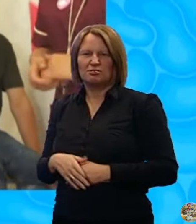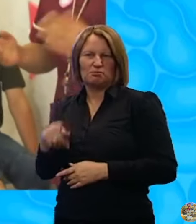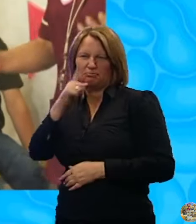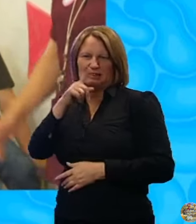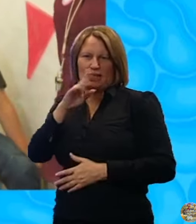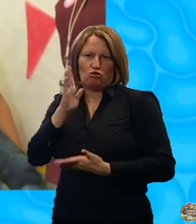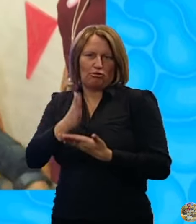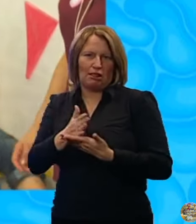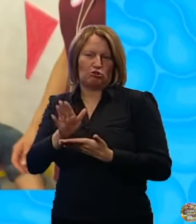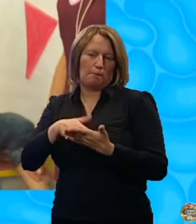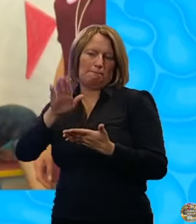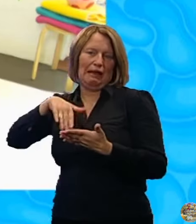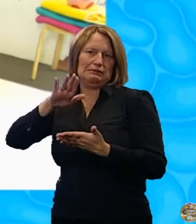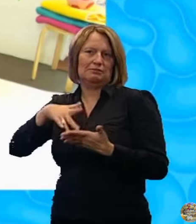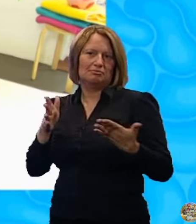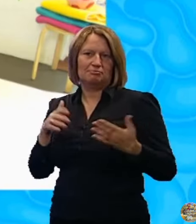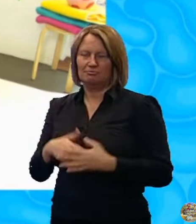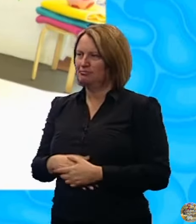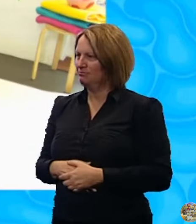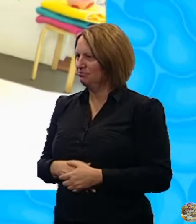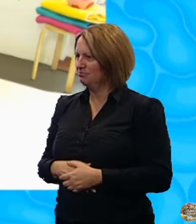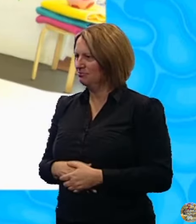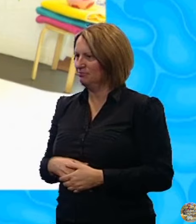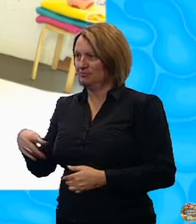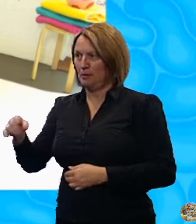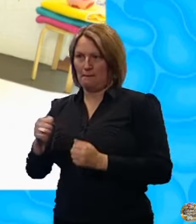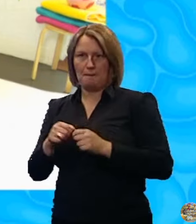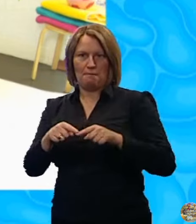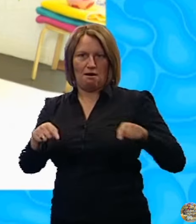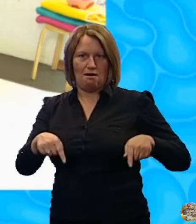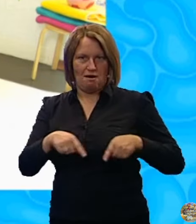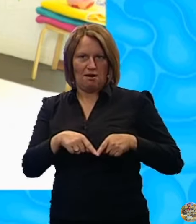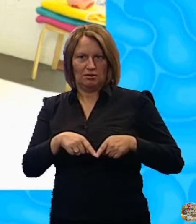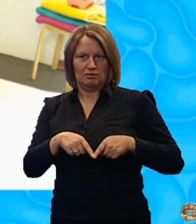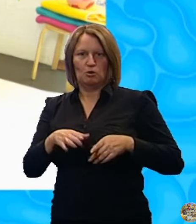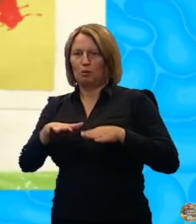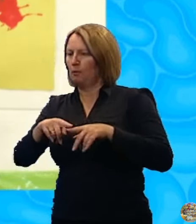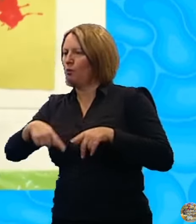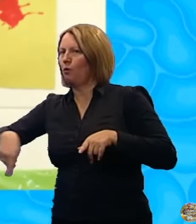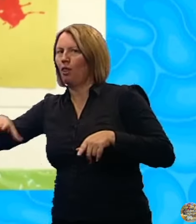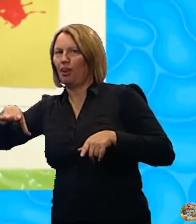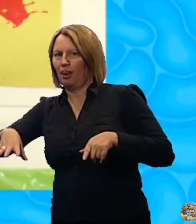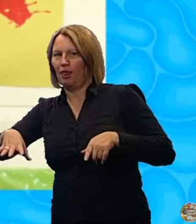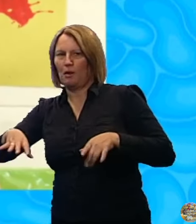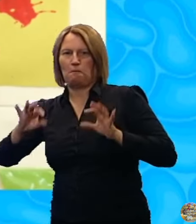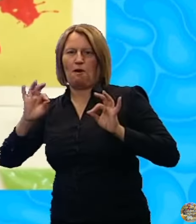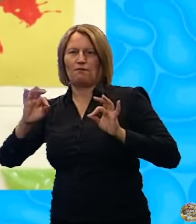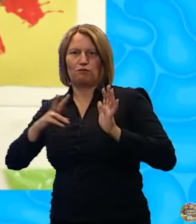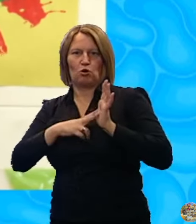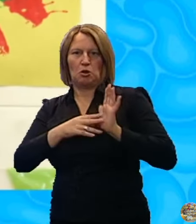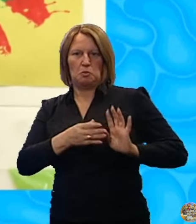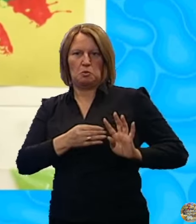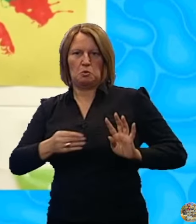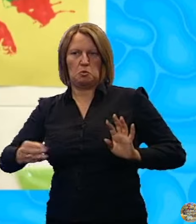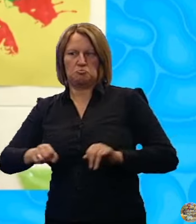just pretend it's only green paint. Now, this big sheet of paper is the edge of a swimming pool and it's the perfect conditions